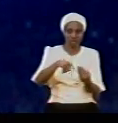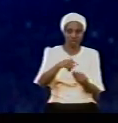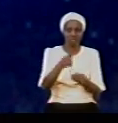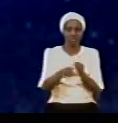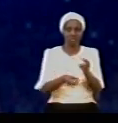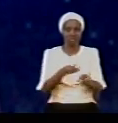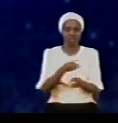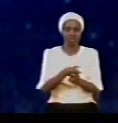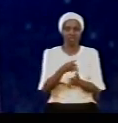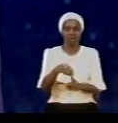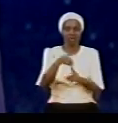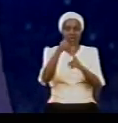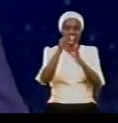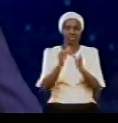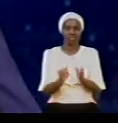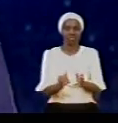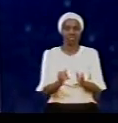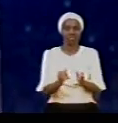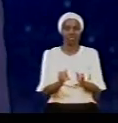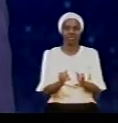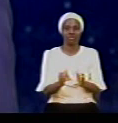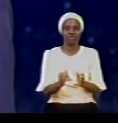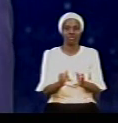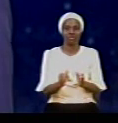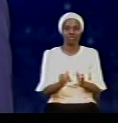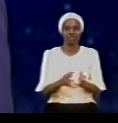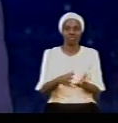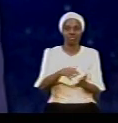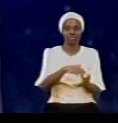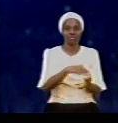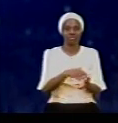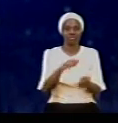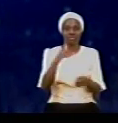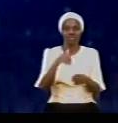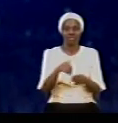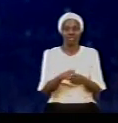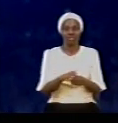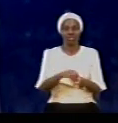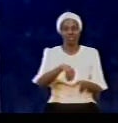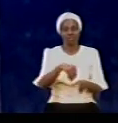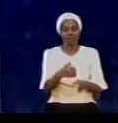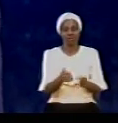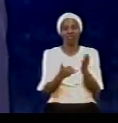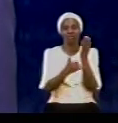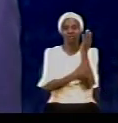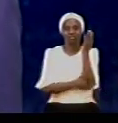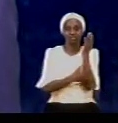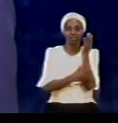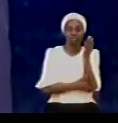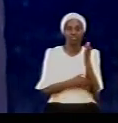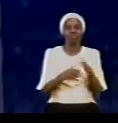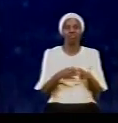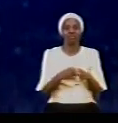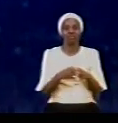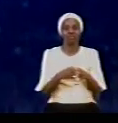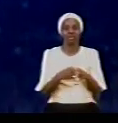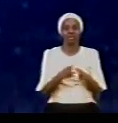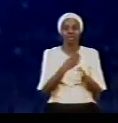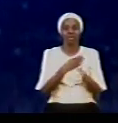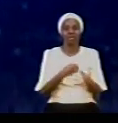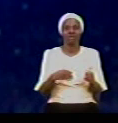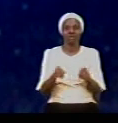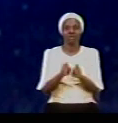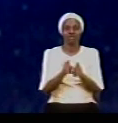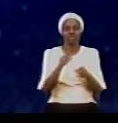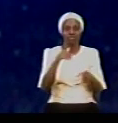those in Afghanistan, those in Iran, and even in Nigeria. Let's pray that God